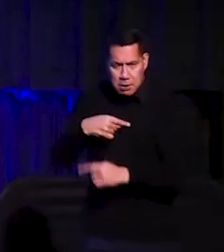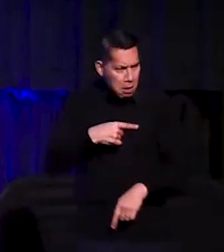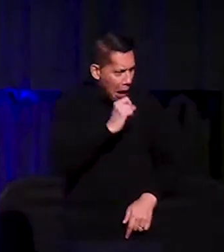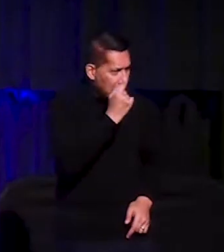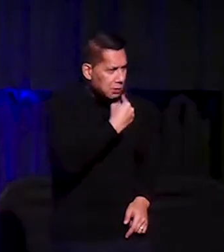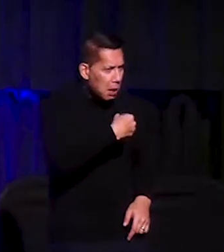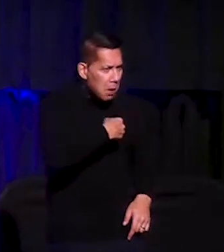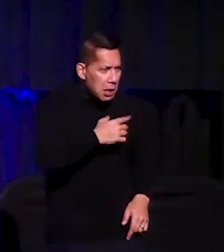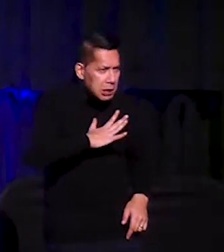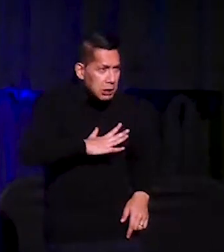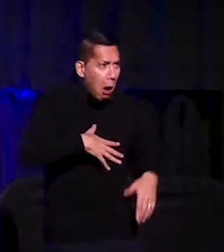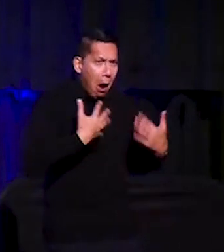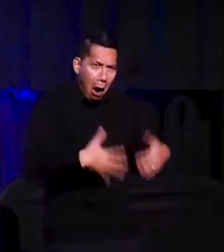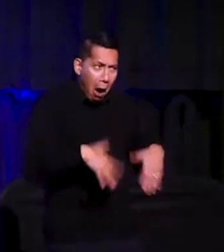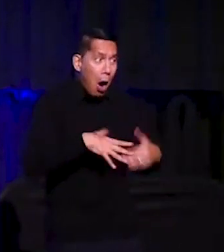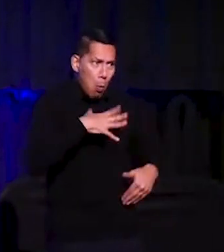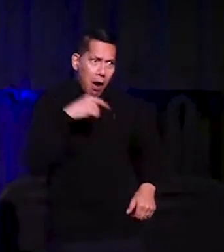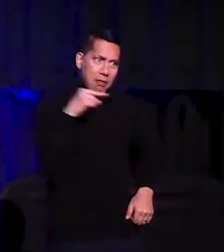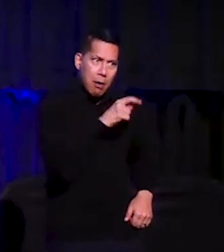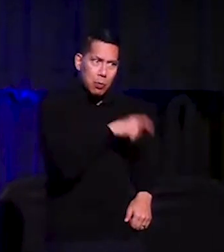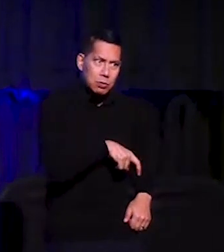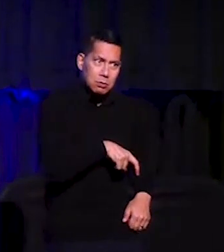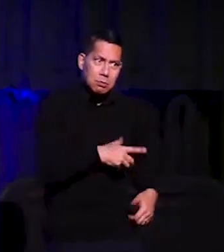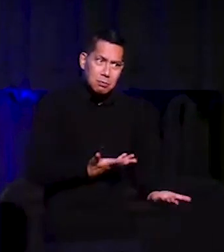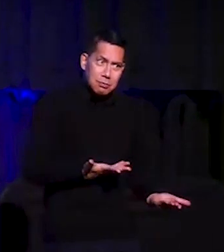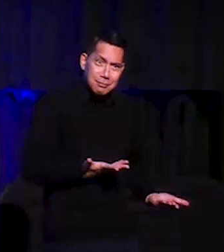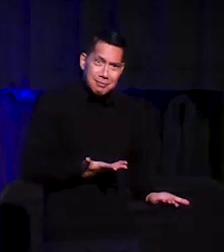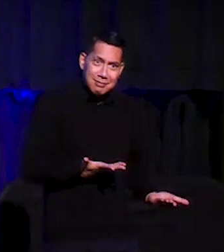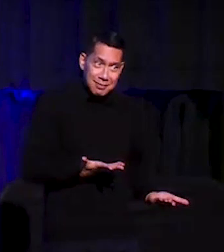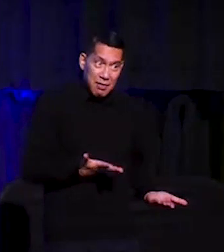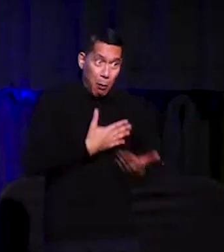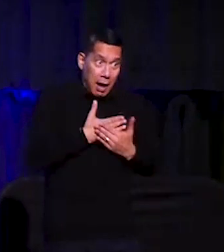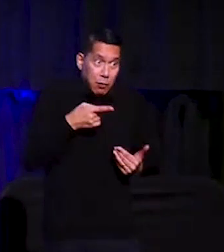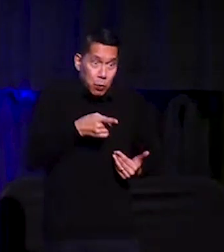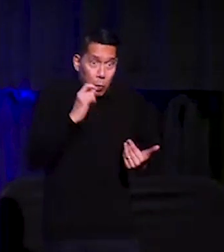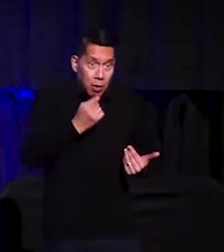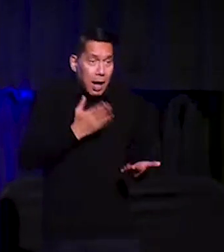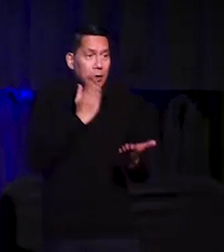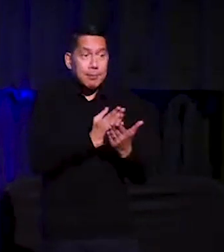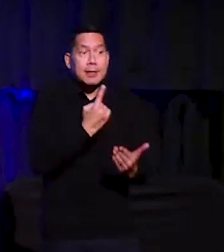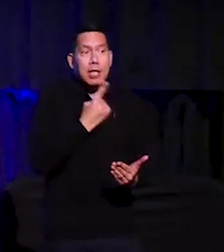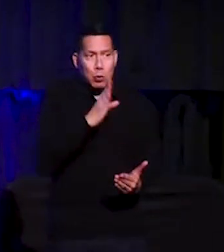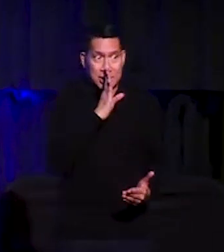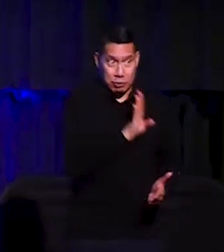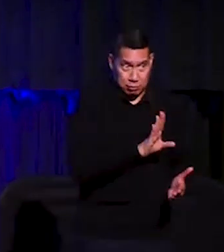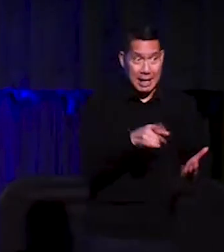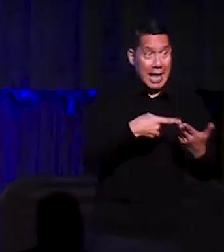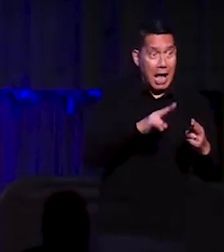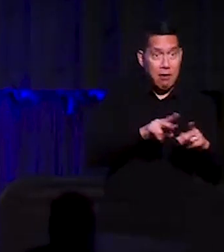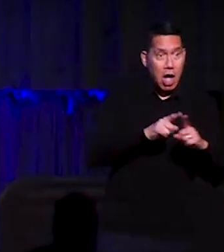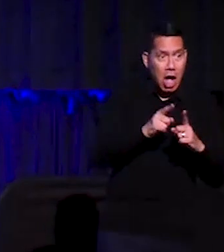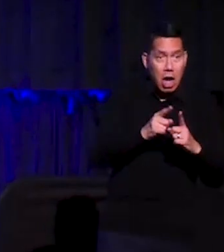you, that's the kind of design that people stay loyal to. I'm going to tell you a secret. If you do that, your